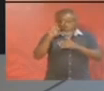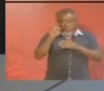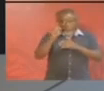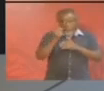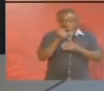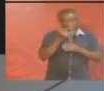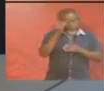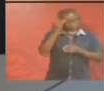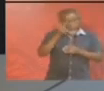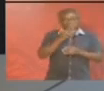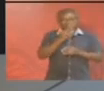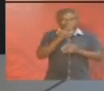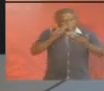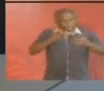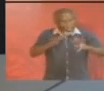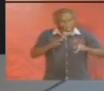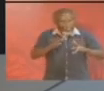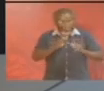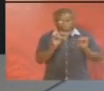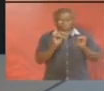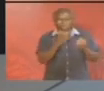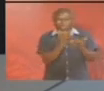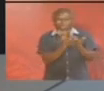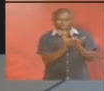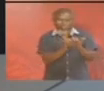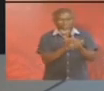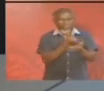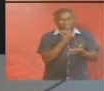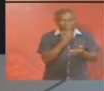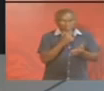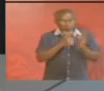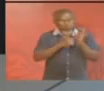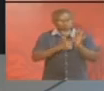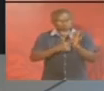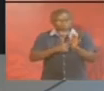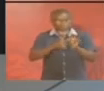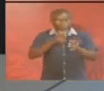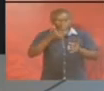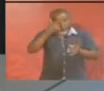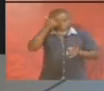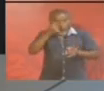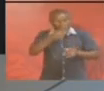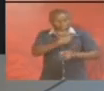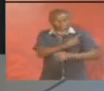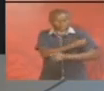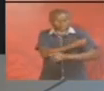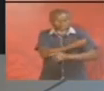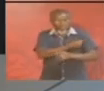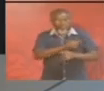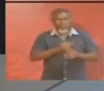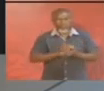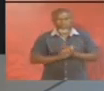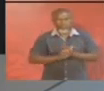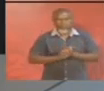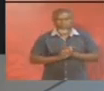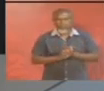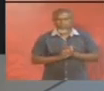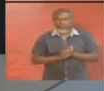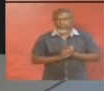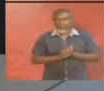linked to the AstraZeneca vaccine. However, in the UK, they have said that there is a